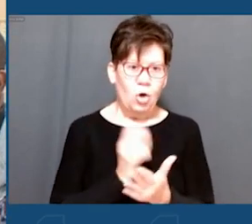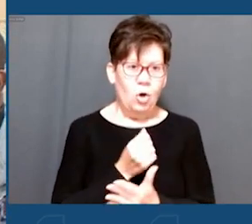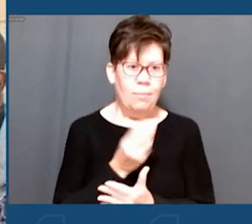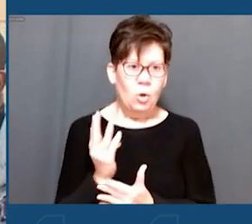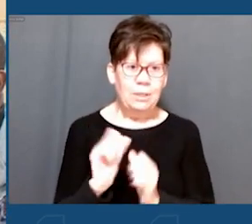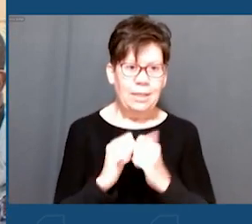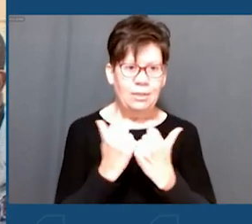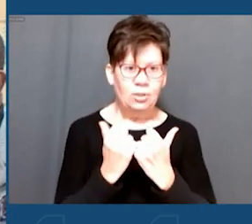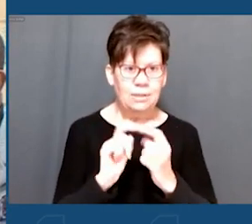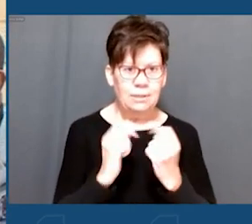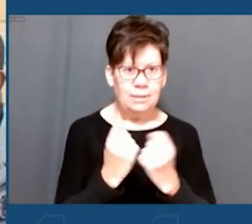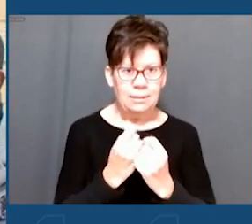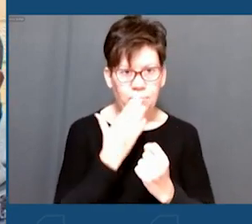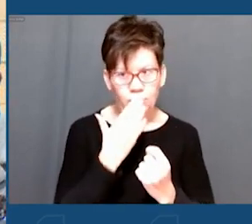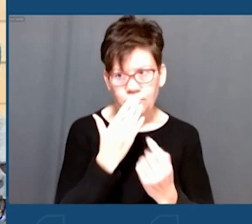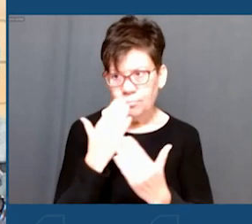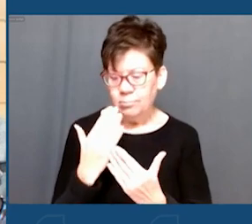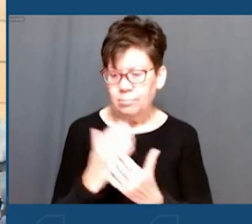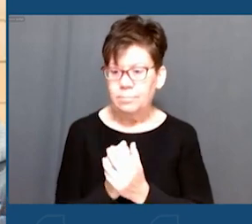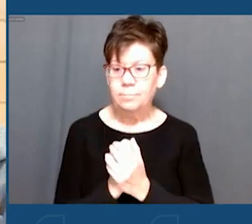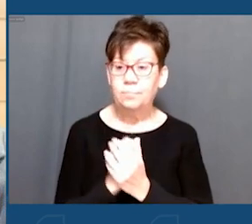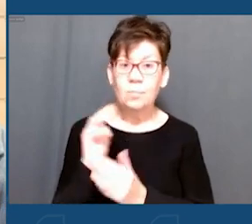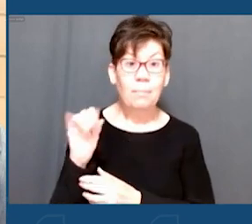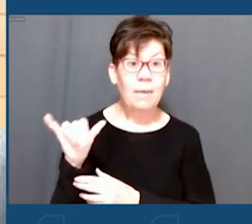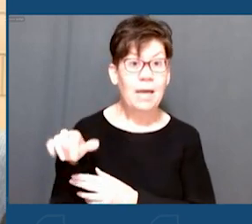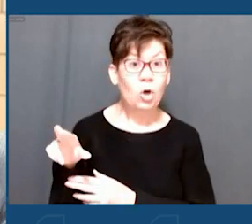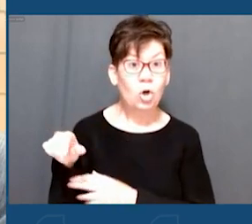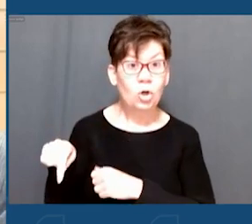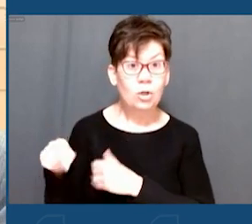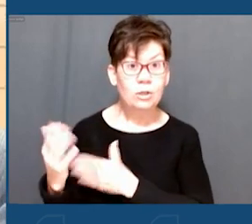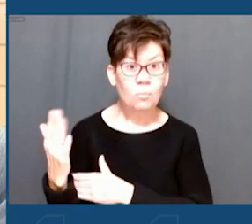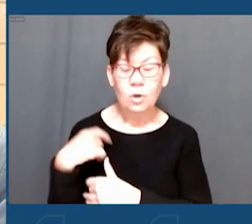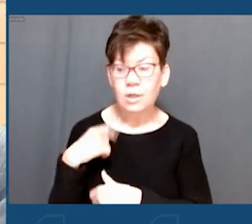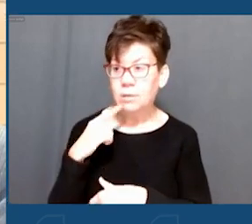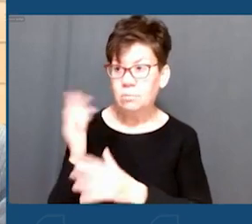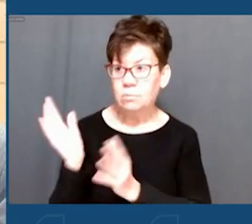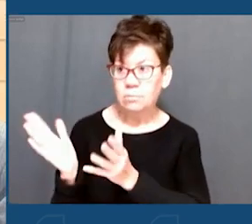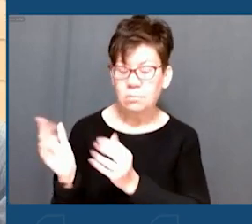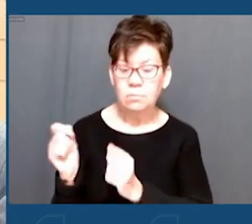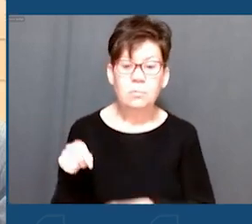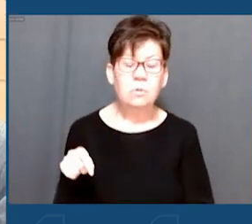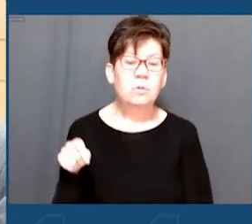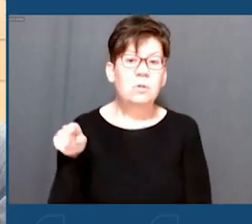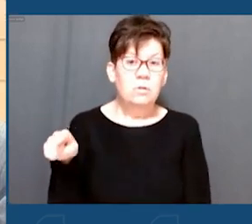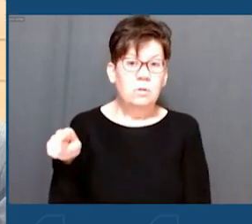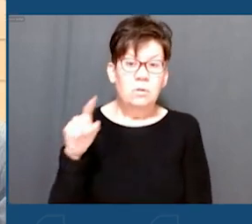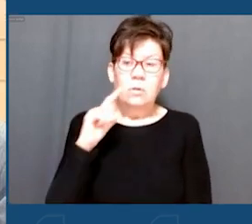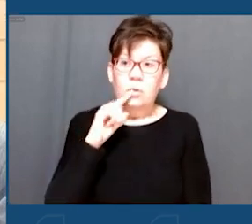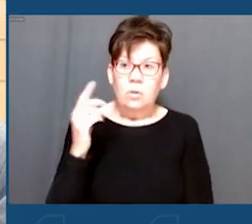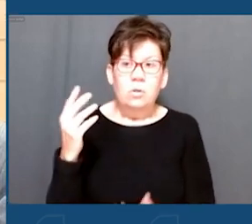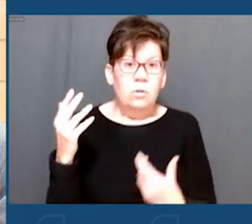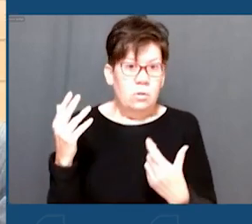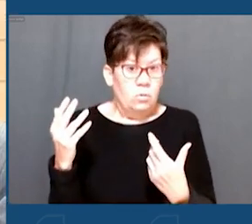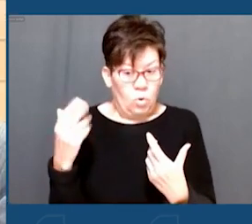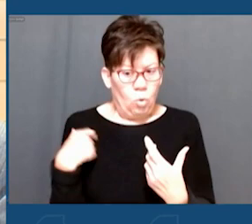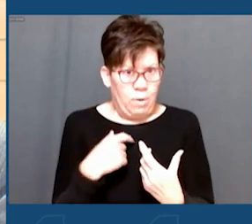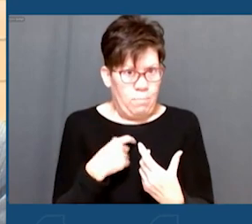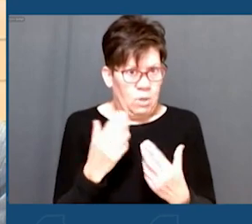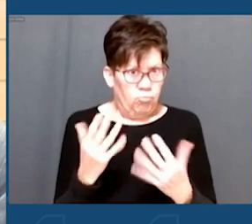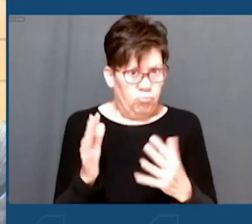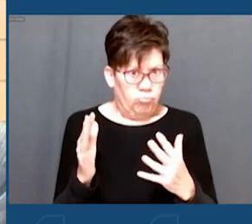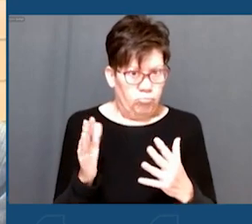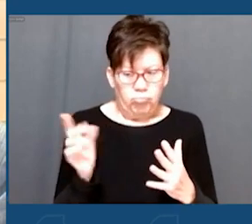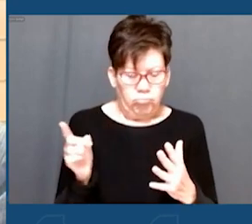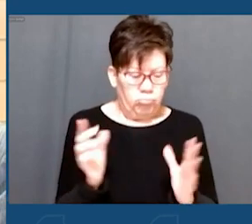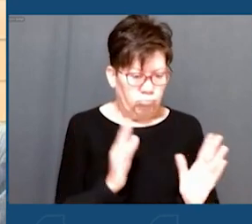I spoke to the mayor this morning. He, city leadership, and our interagency team have been coordinating for days in the ramp up to this